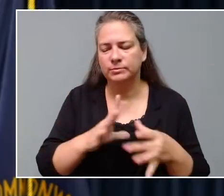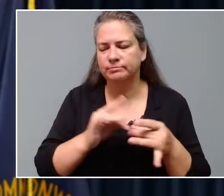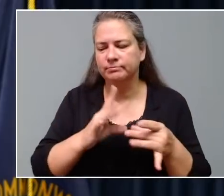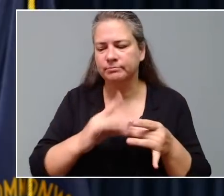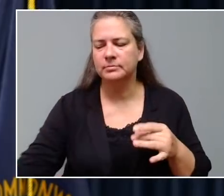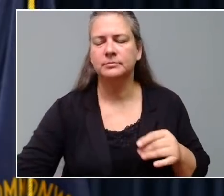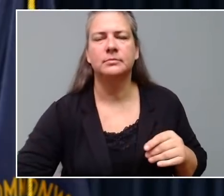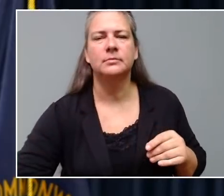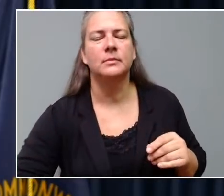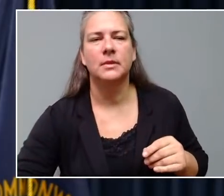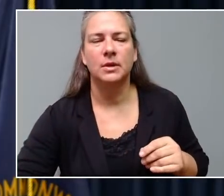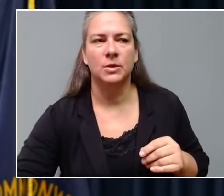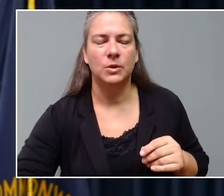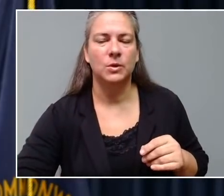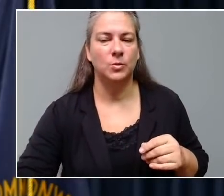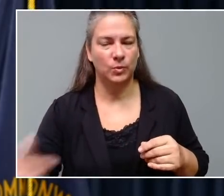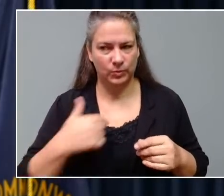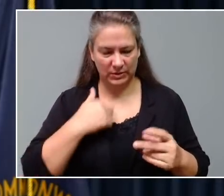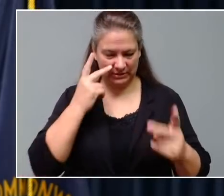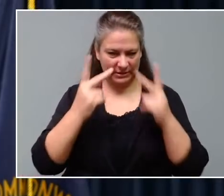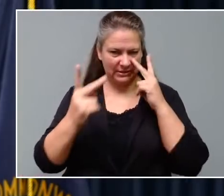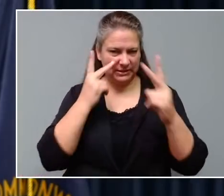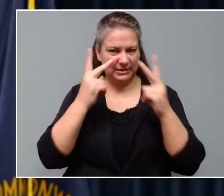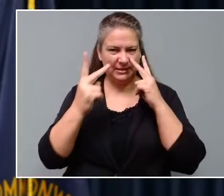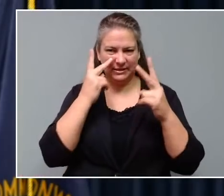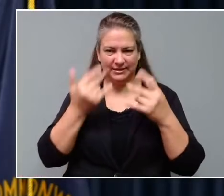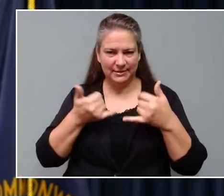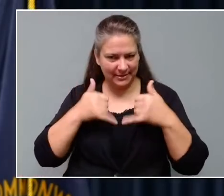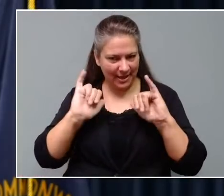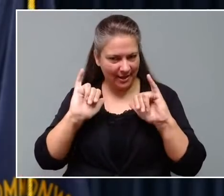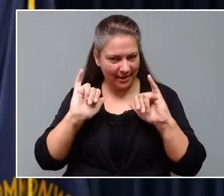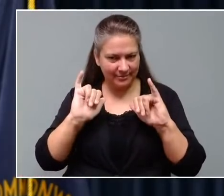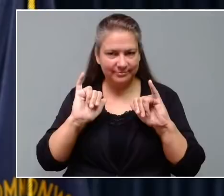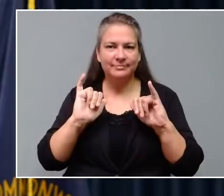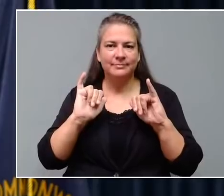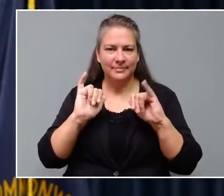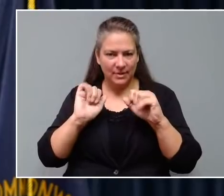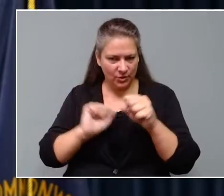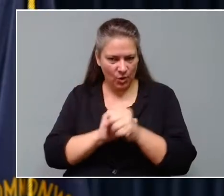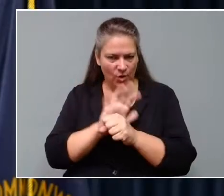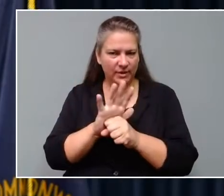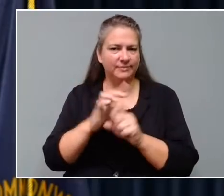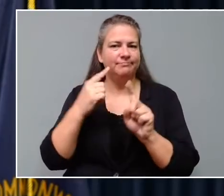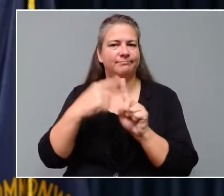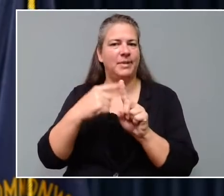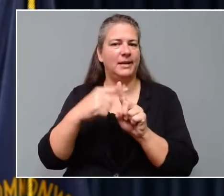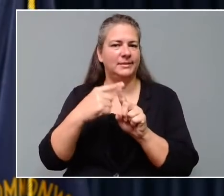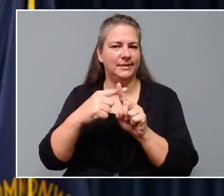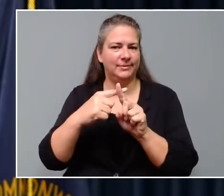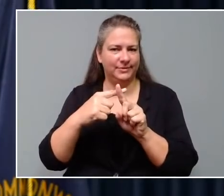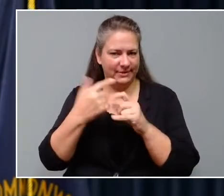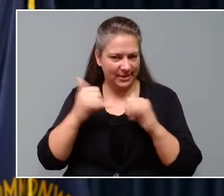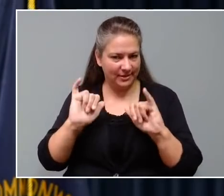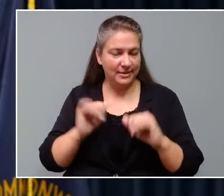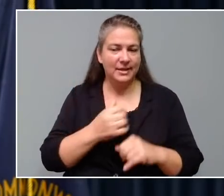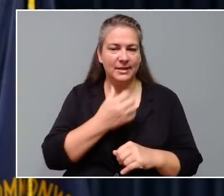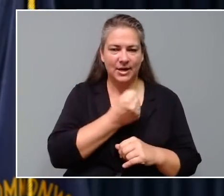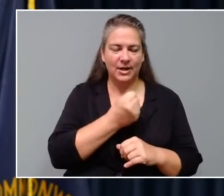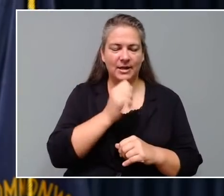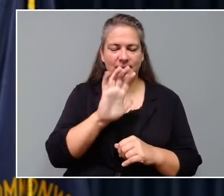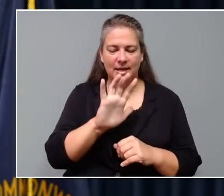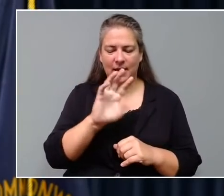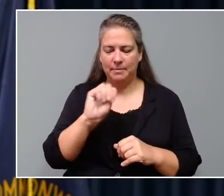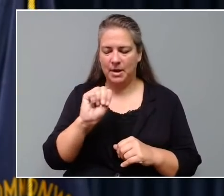more cases than is safe by any means. Saturday, Sunday, Monday, and Tuesday